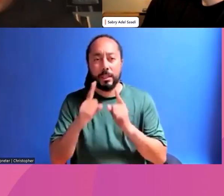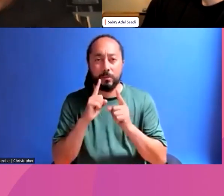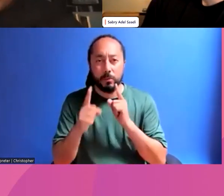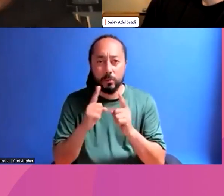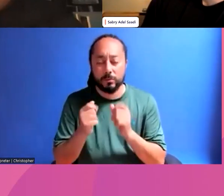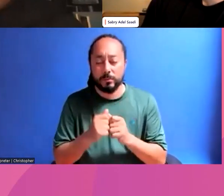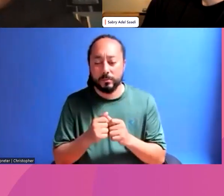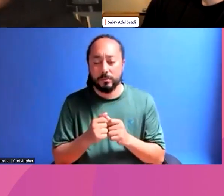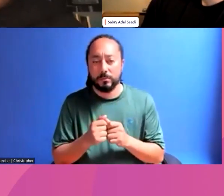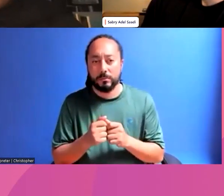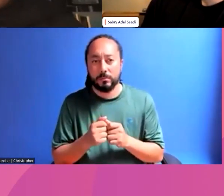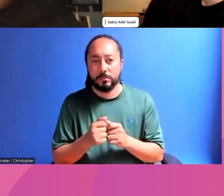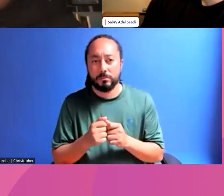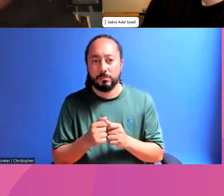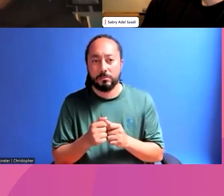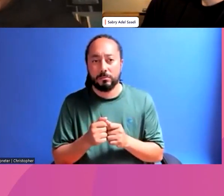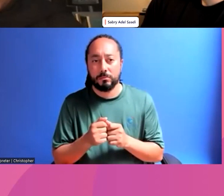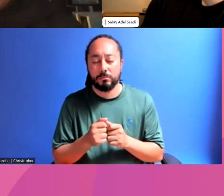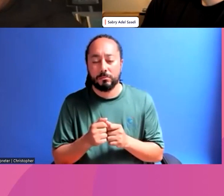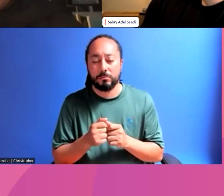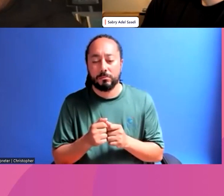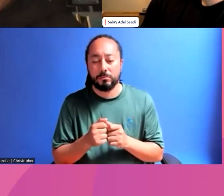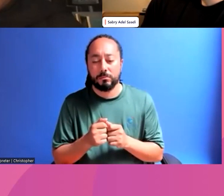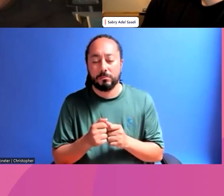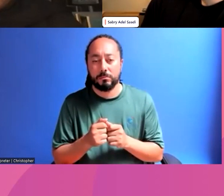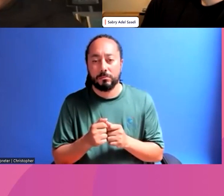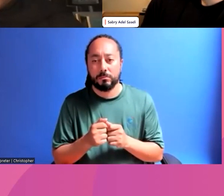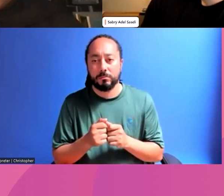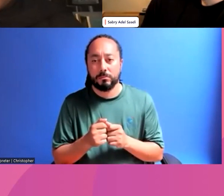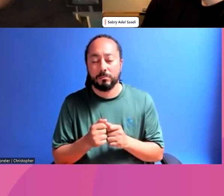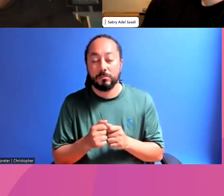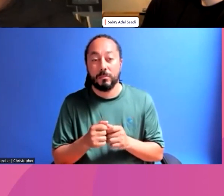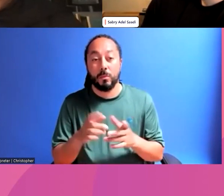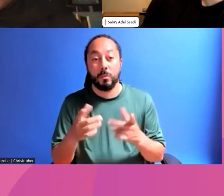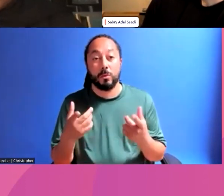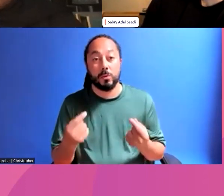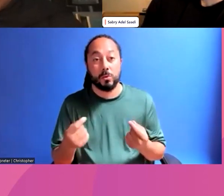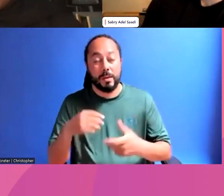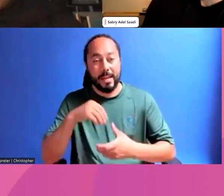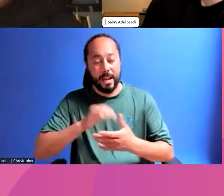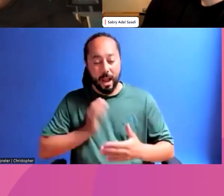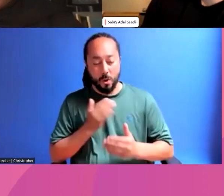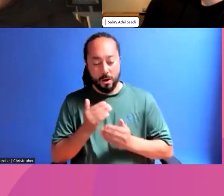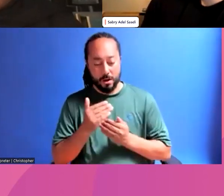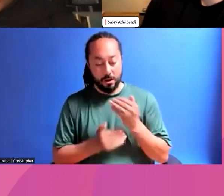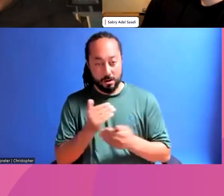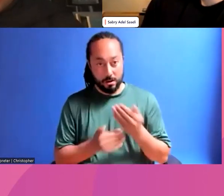one point, we built into the protocol was like, we wanted to like make